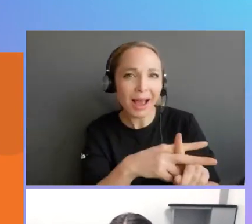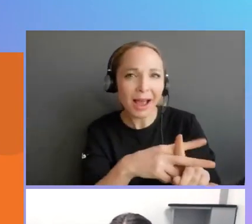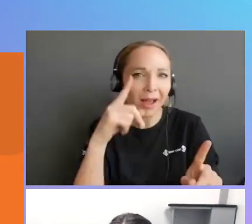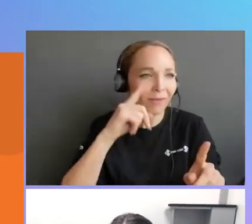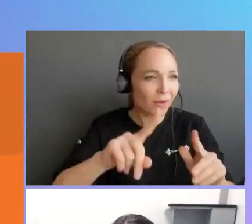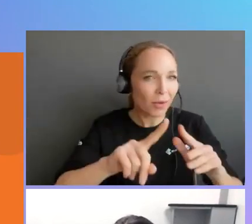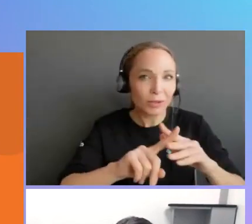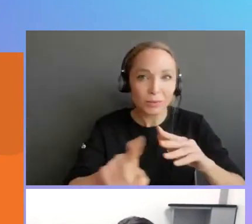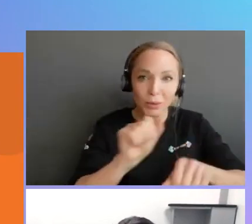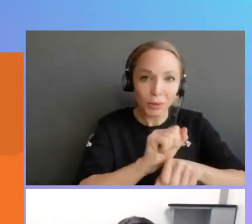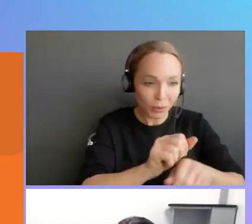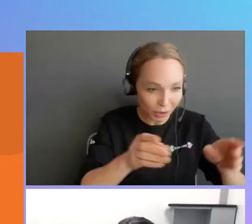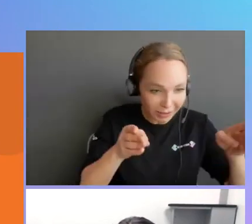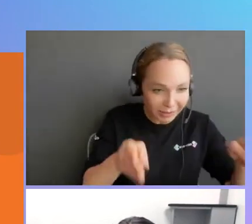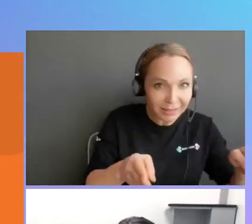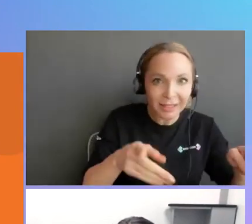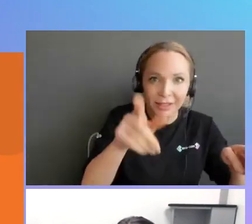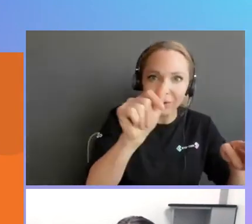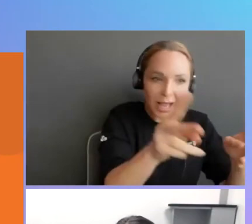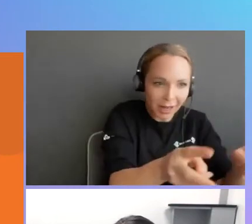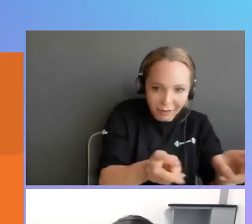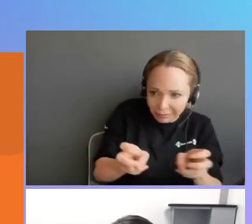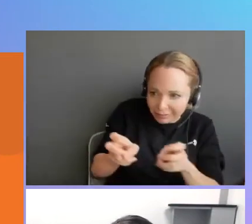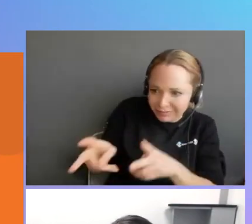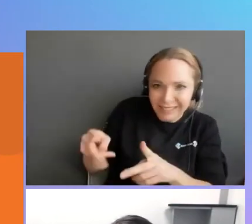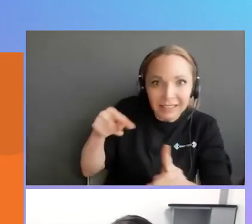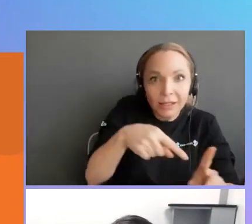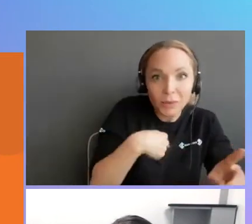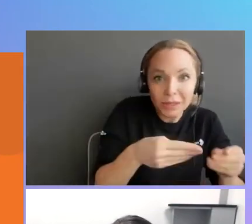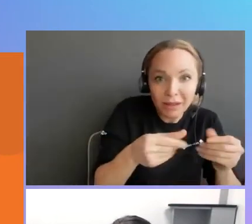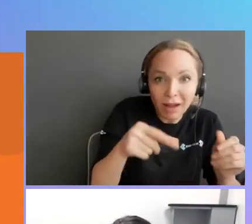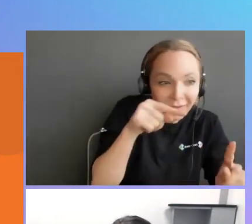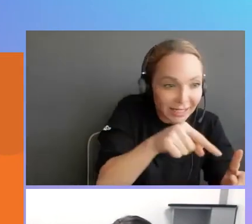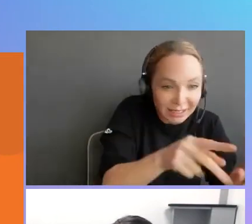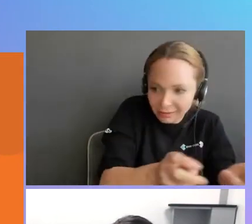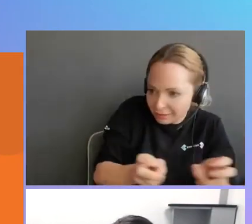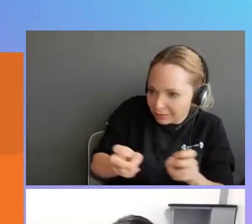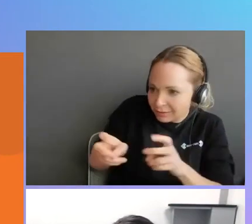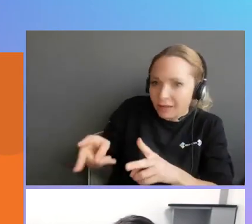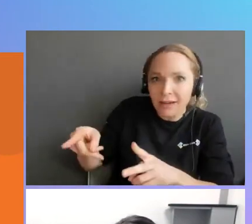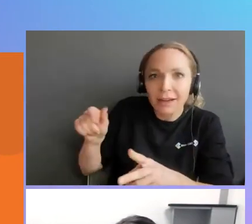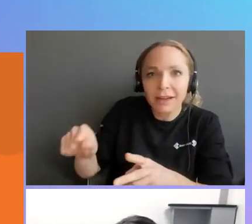repeatable process. All right, so +1 as change management.